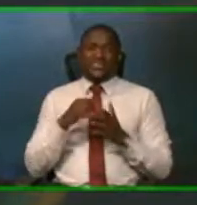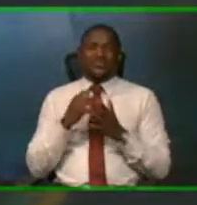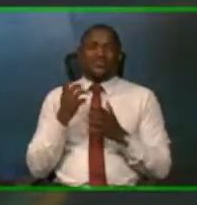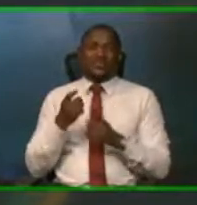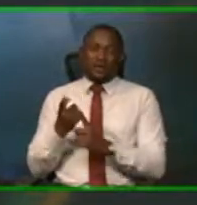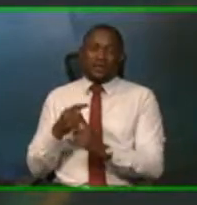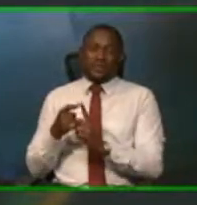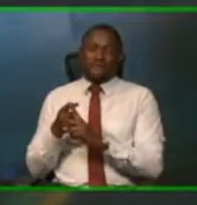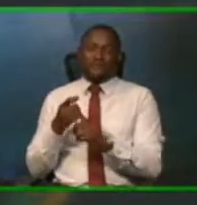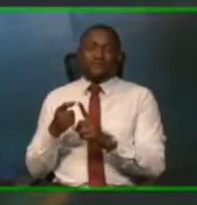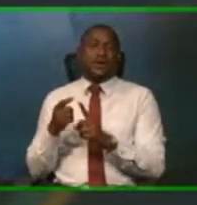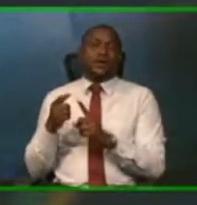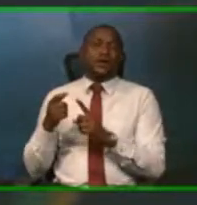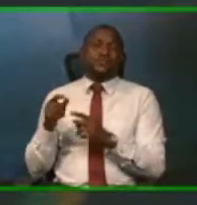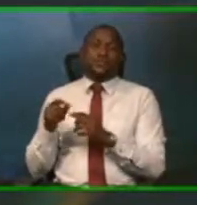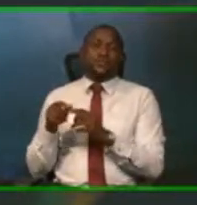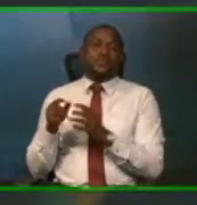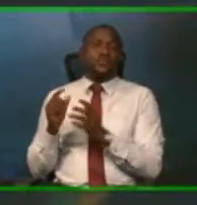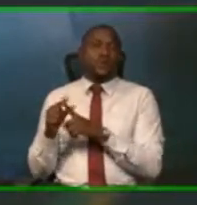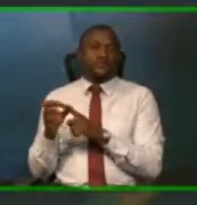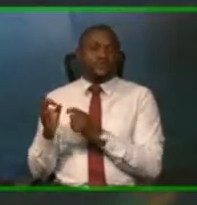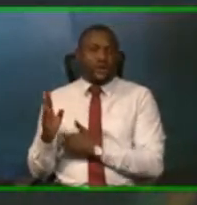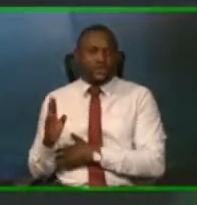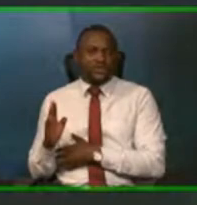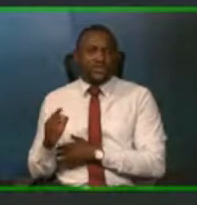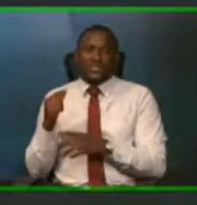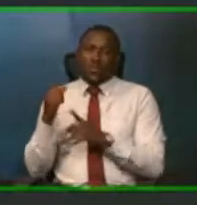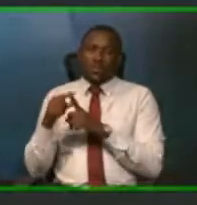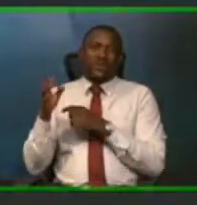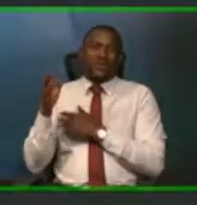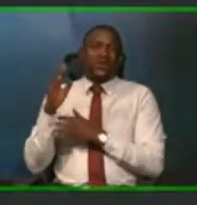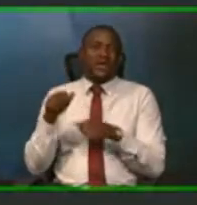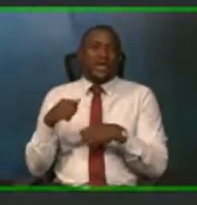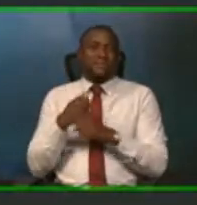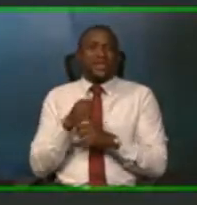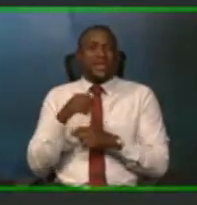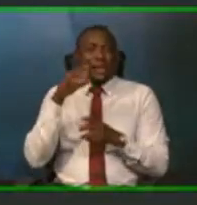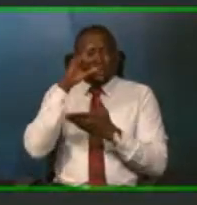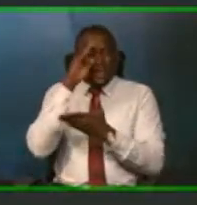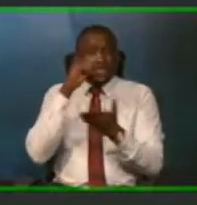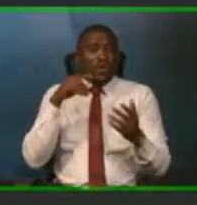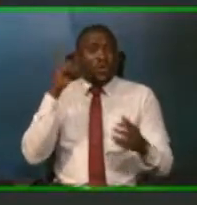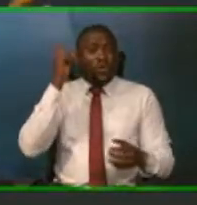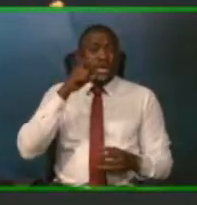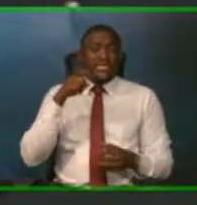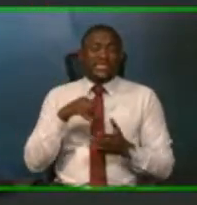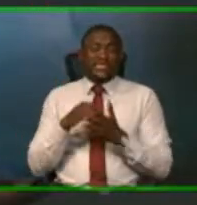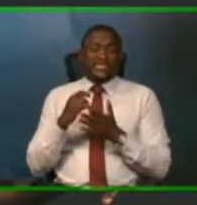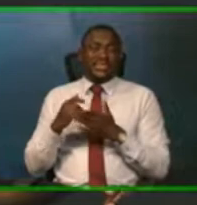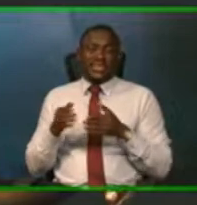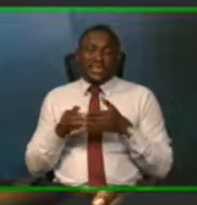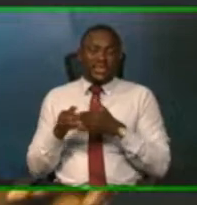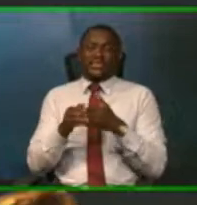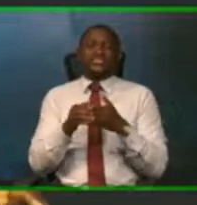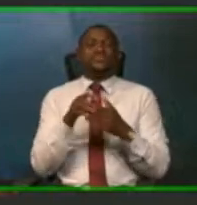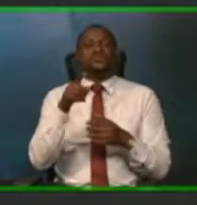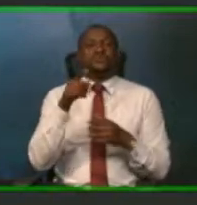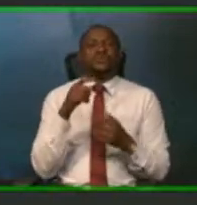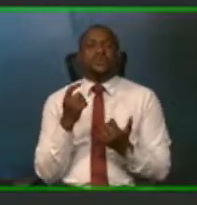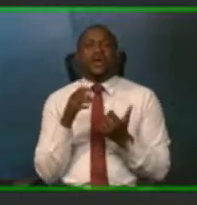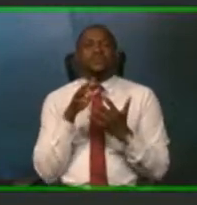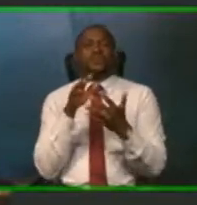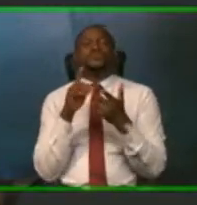outsourced from above through the Word. The word can make men wise. It can culture your approach to life. It can